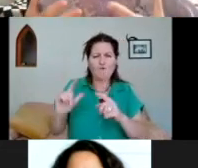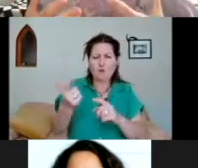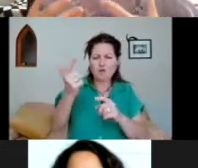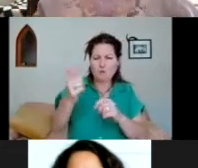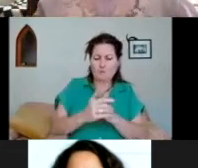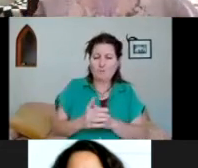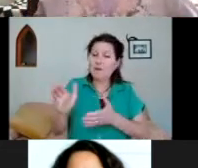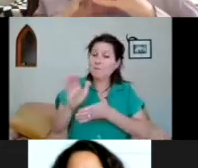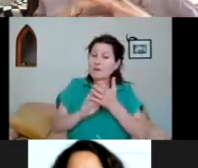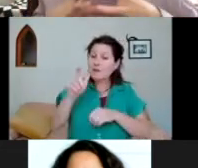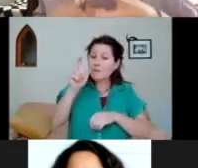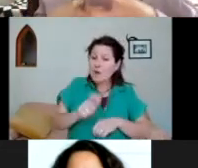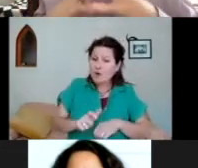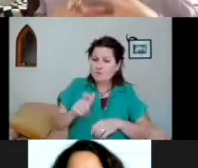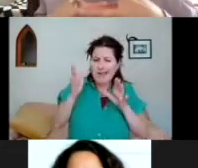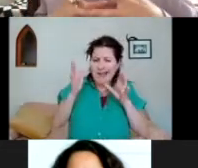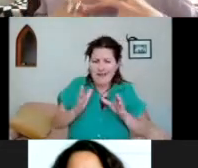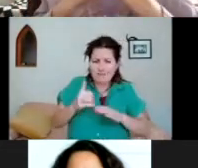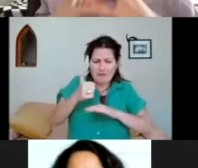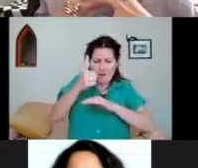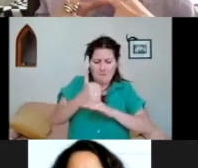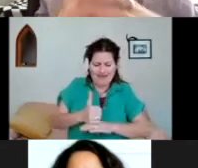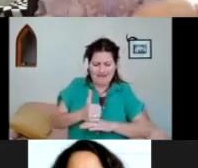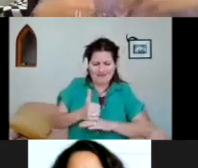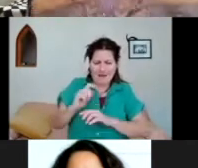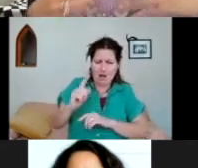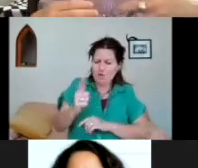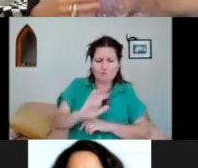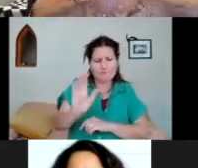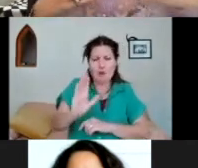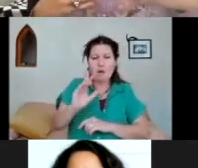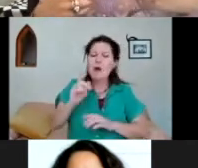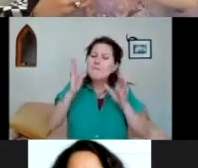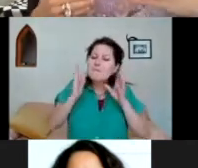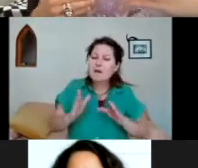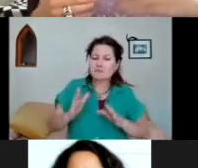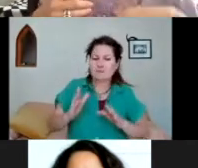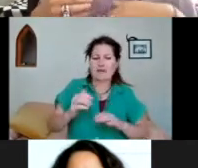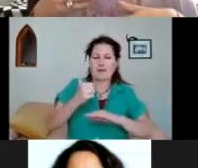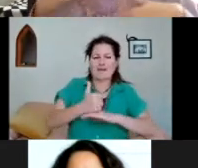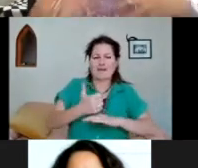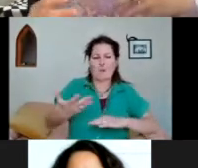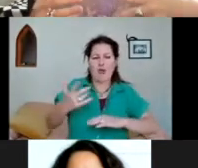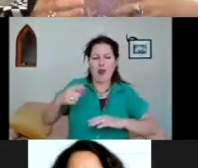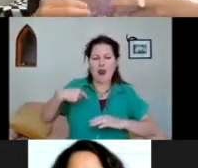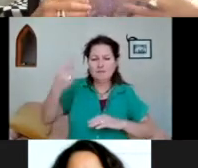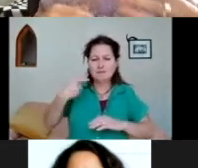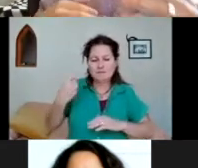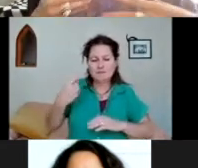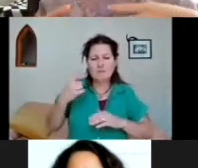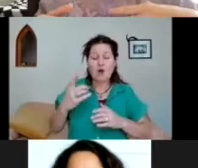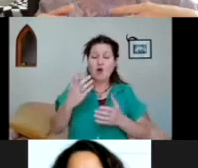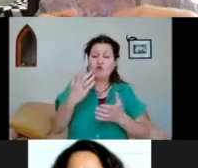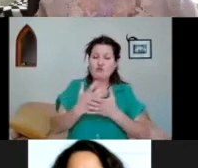Lewisham necessarily. The applicant must be based in London, but it's important that the application reflects